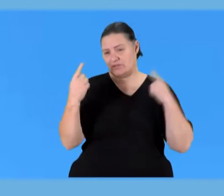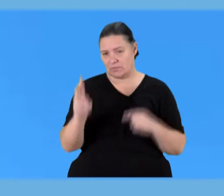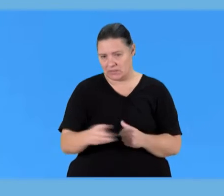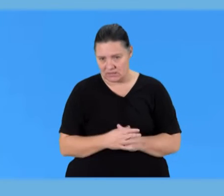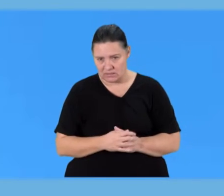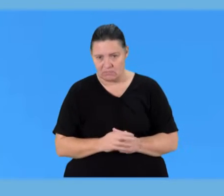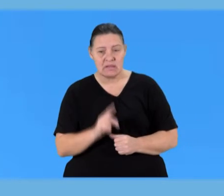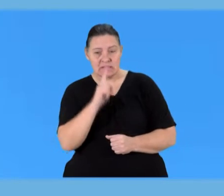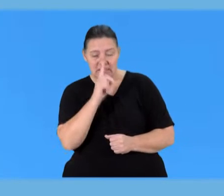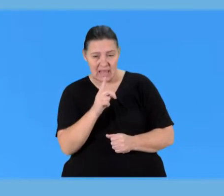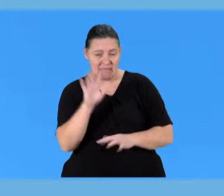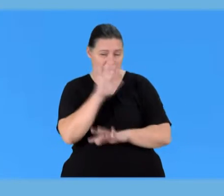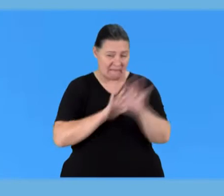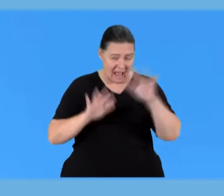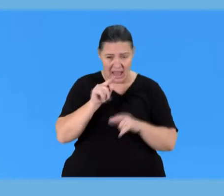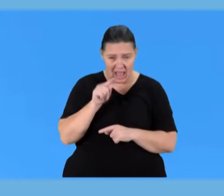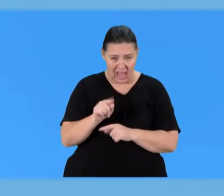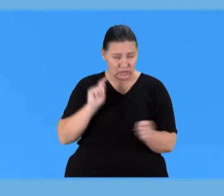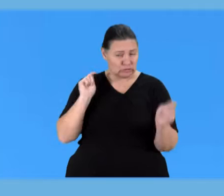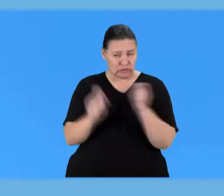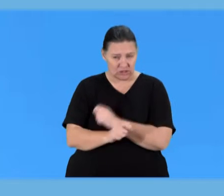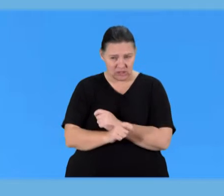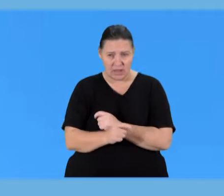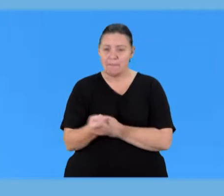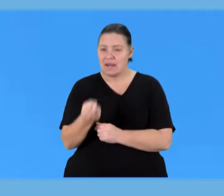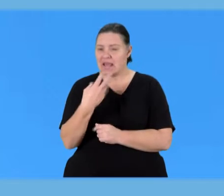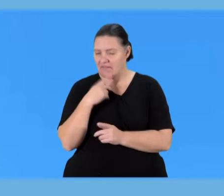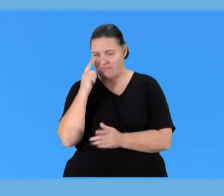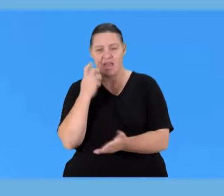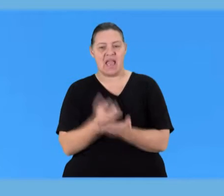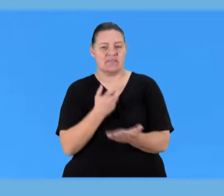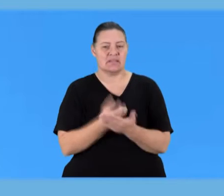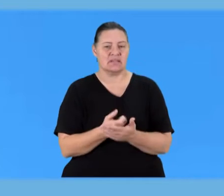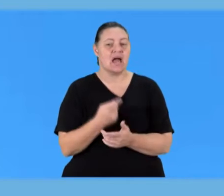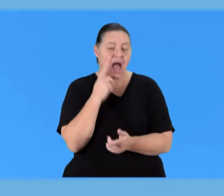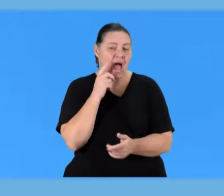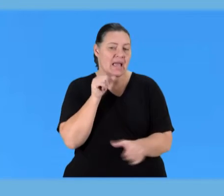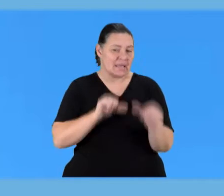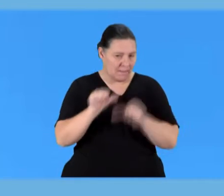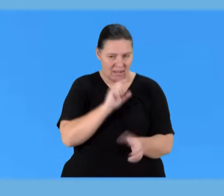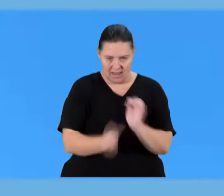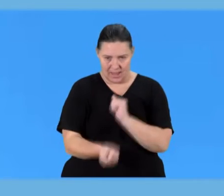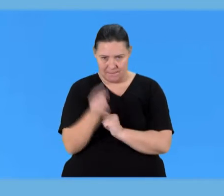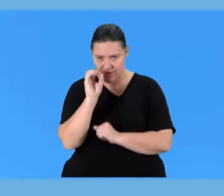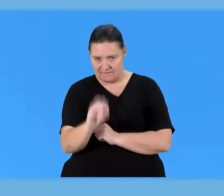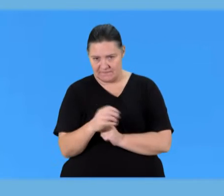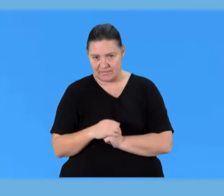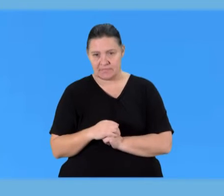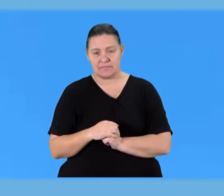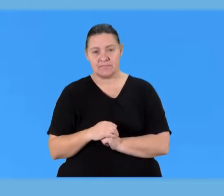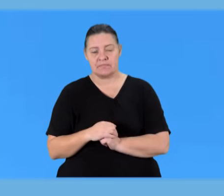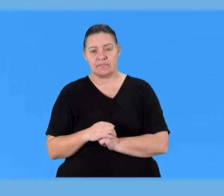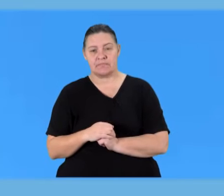change. And once you see that the strength, or rather the color of the reactants has changed, that is giving you evidence that a chemical reaction has